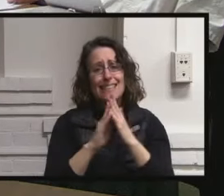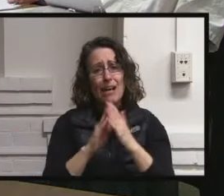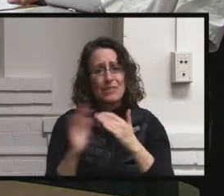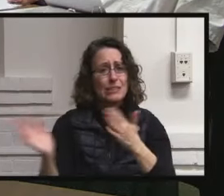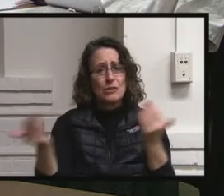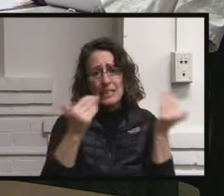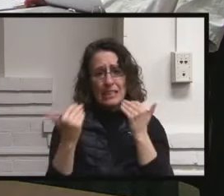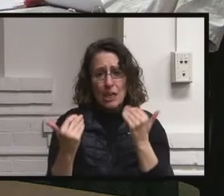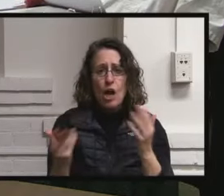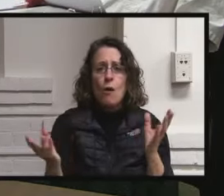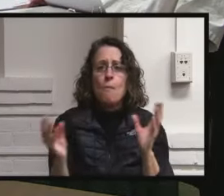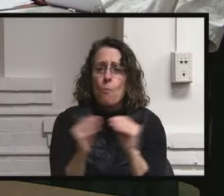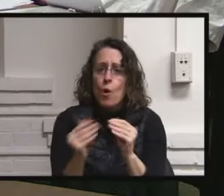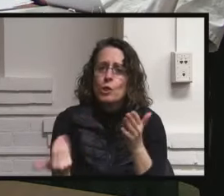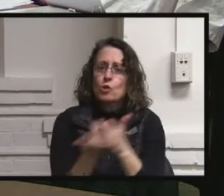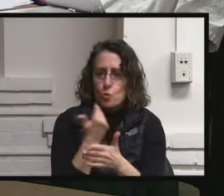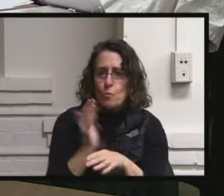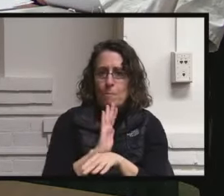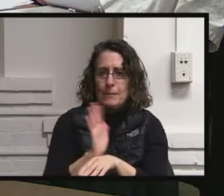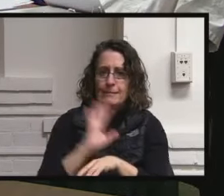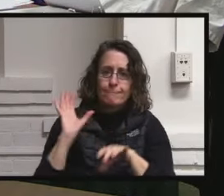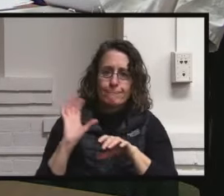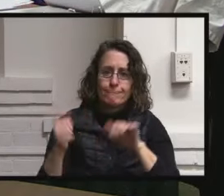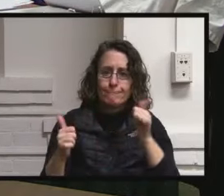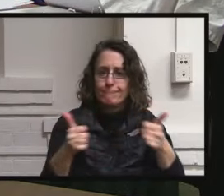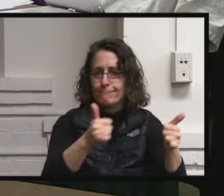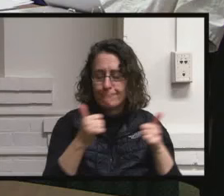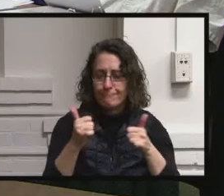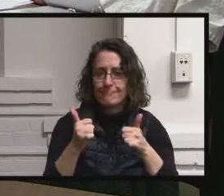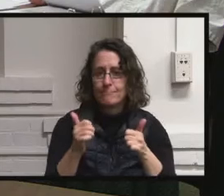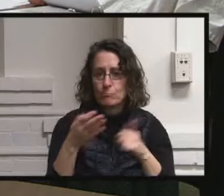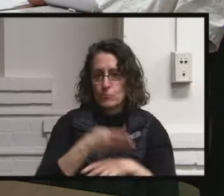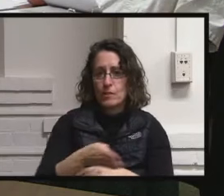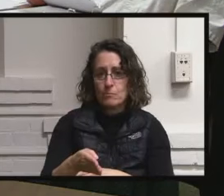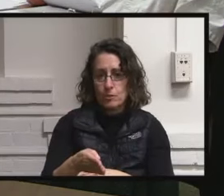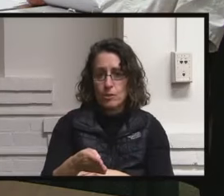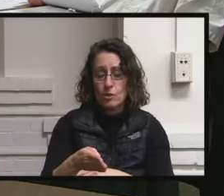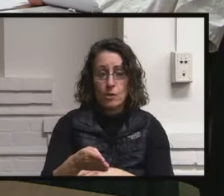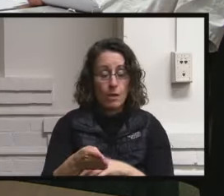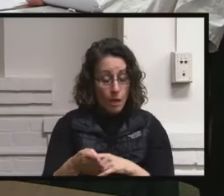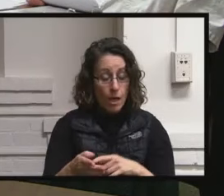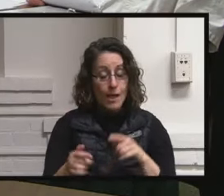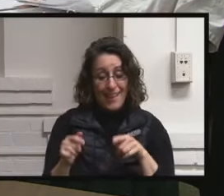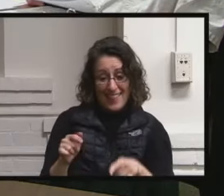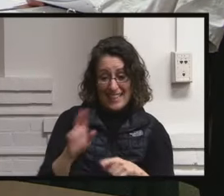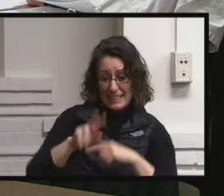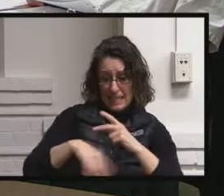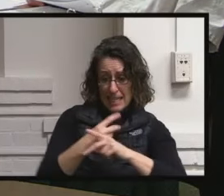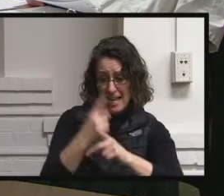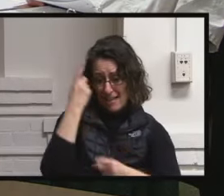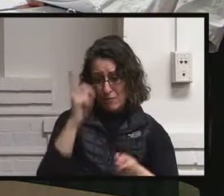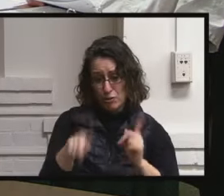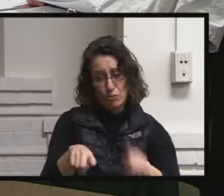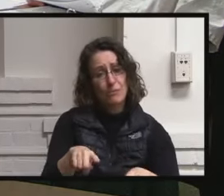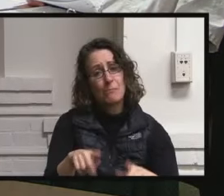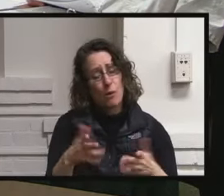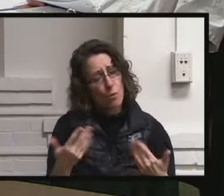the steps that are being taken as part of this package really appear to be the best way in our current